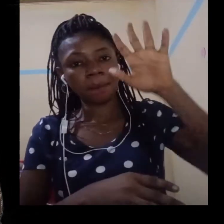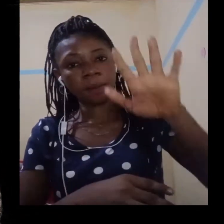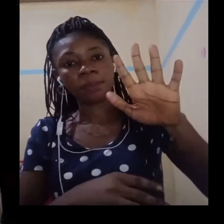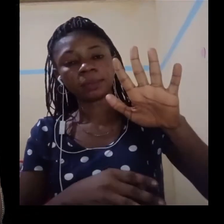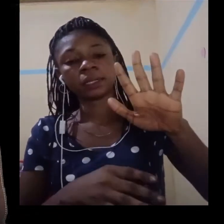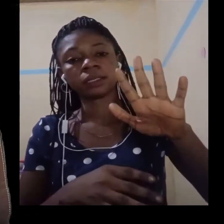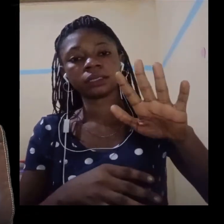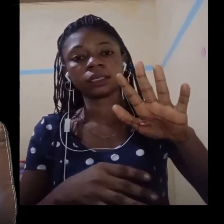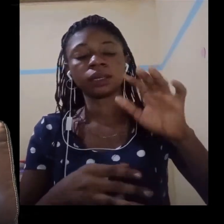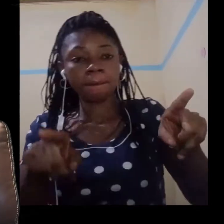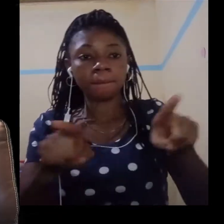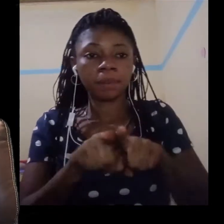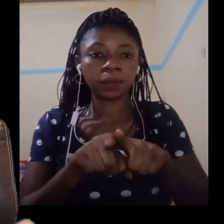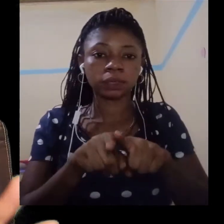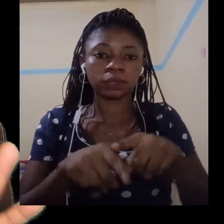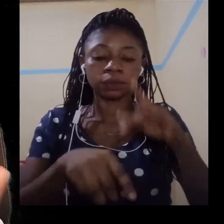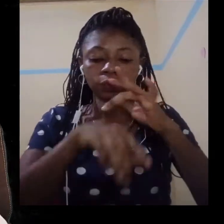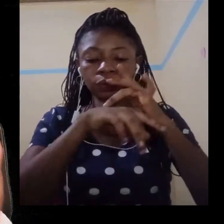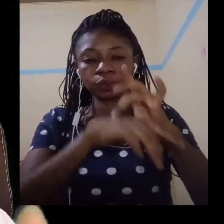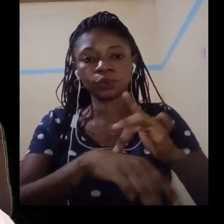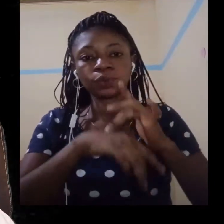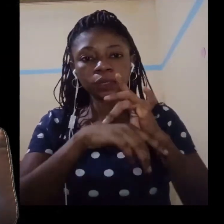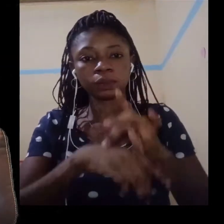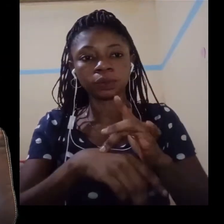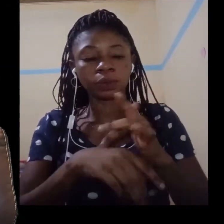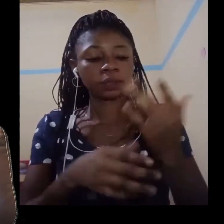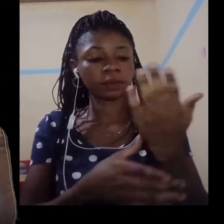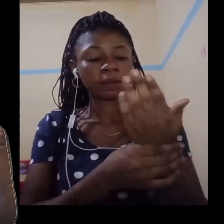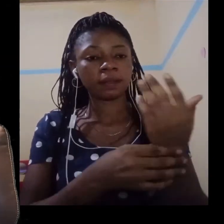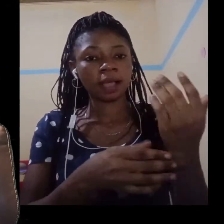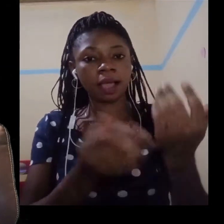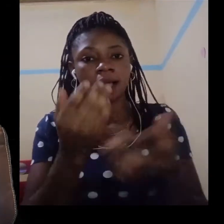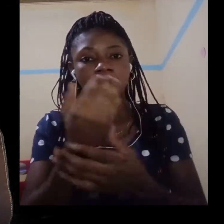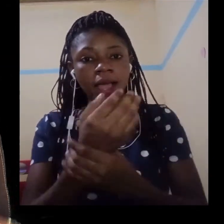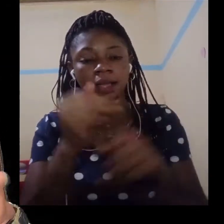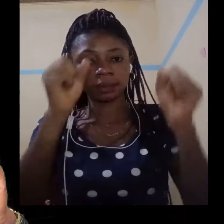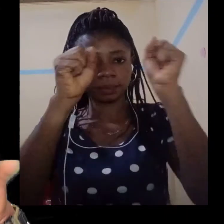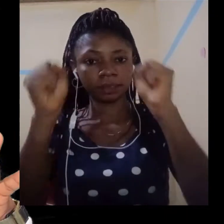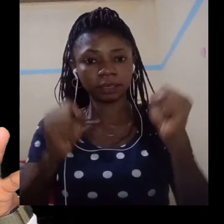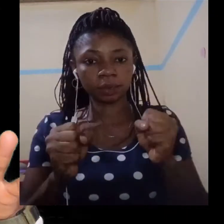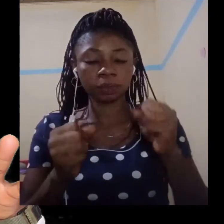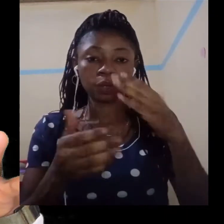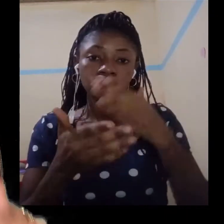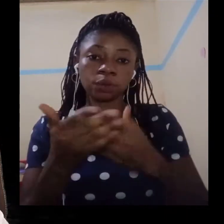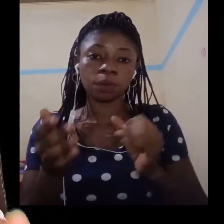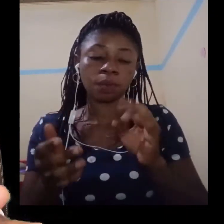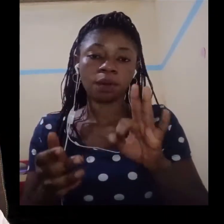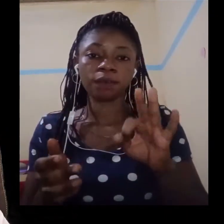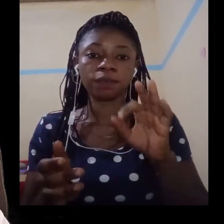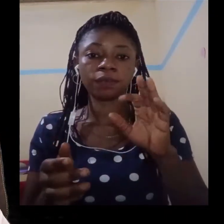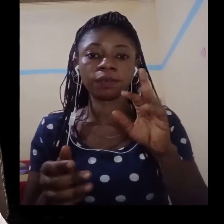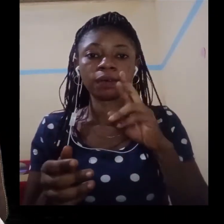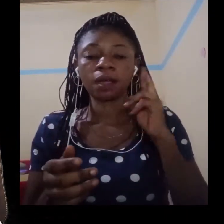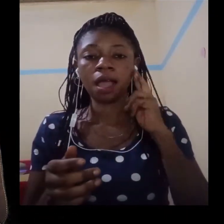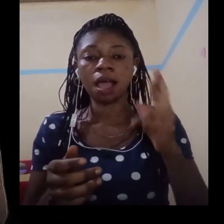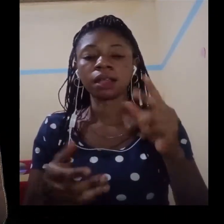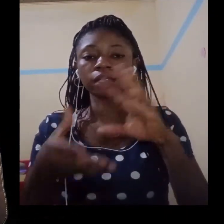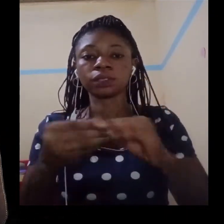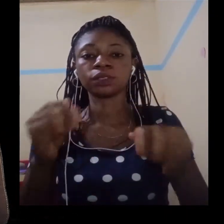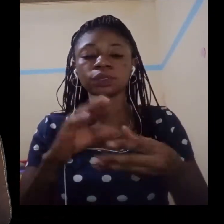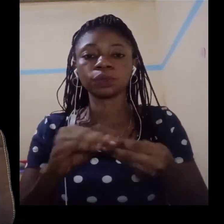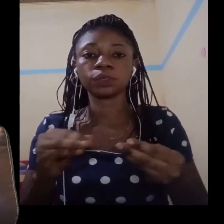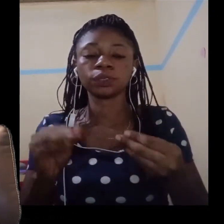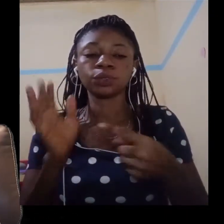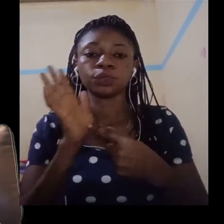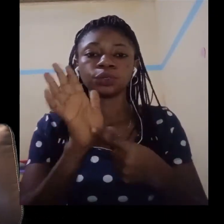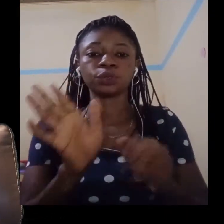the handshape, much of her story showed us a lot of the open hand shape.